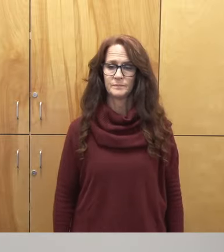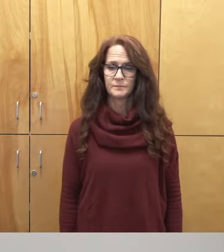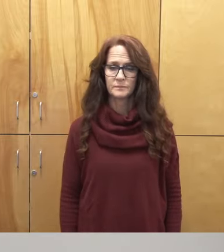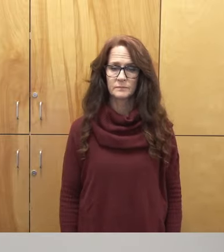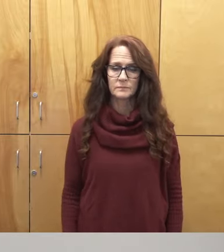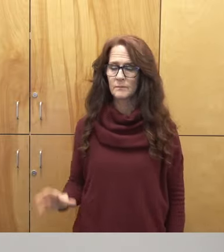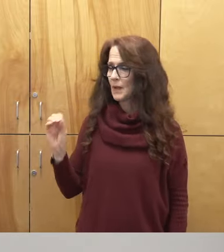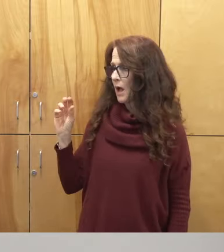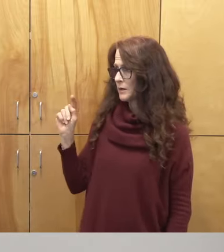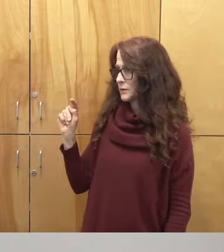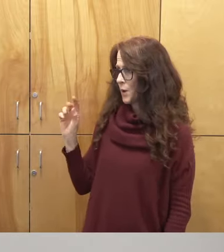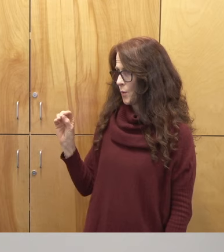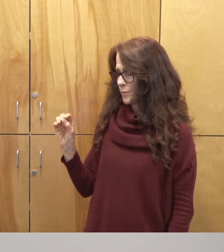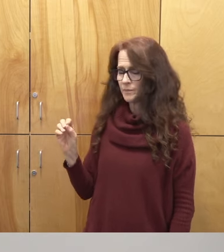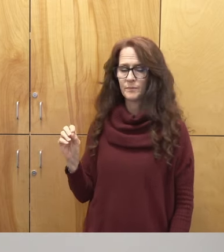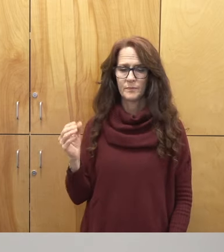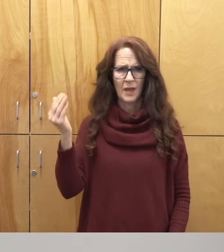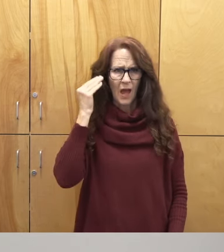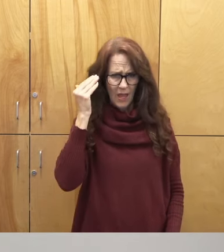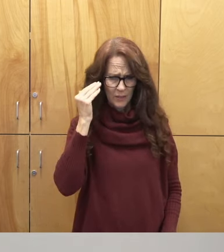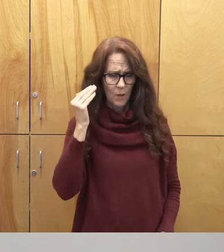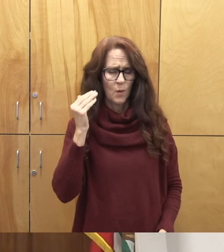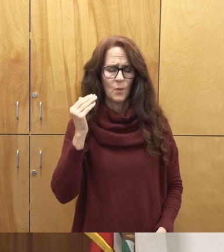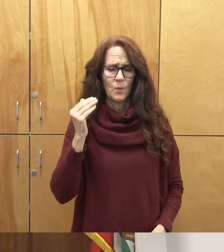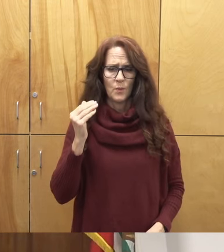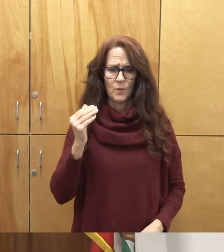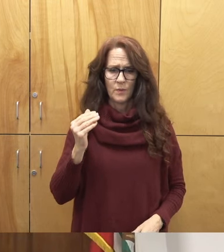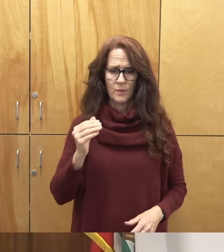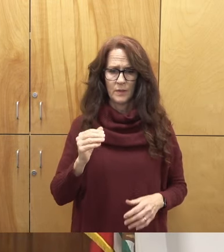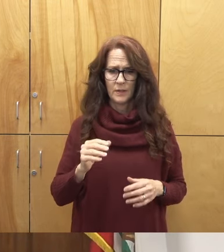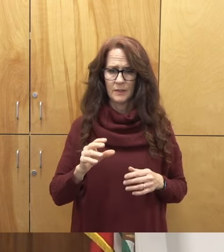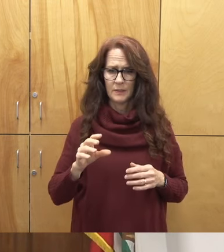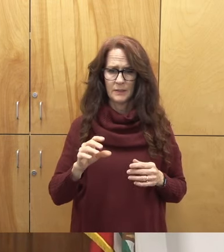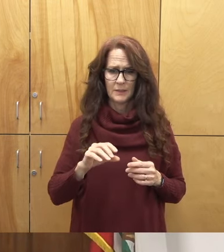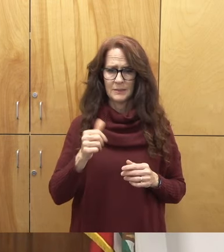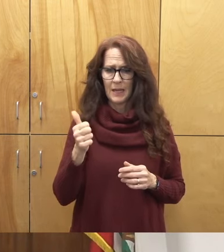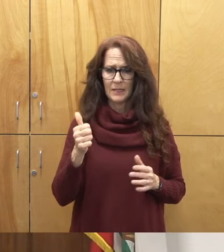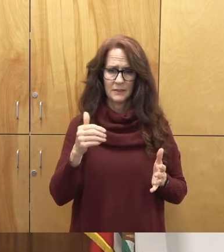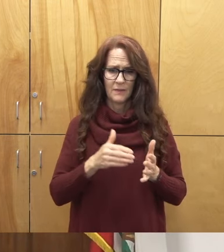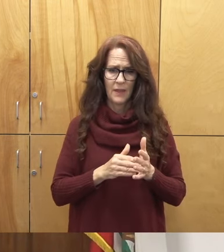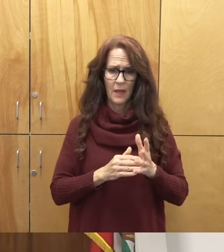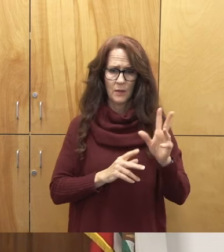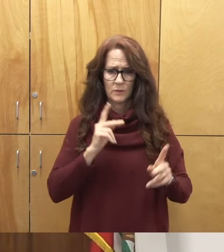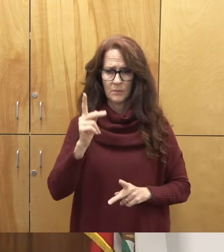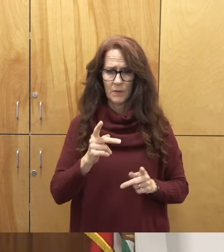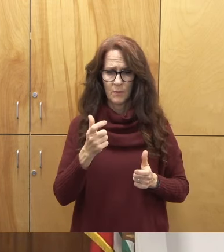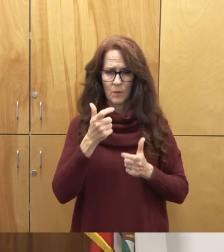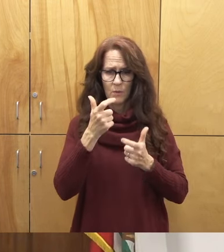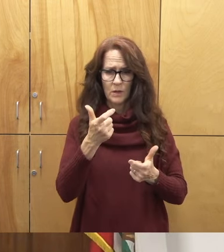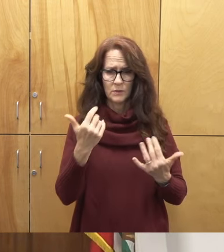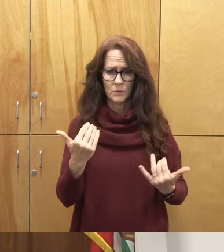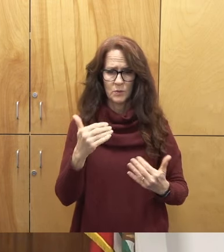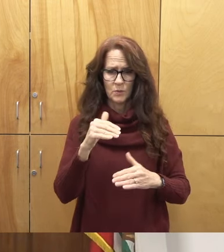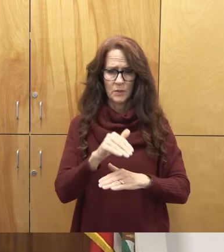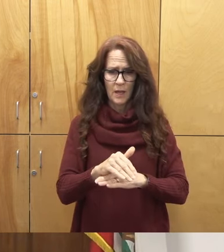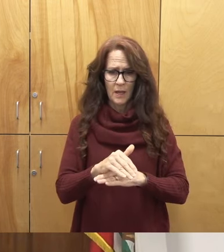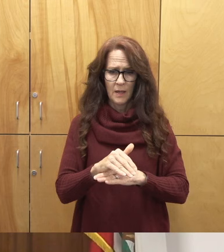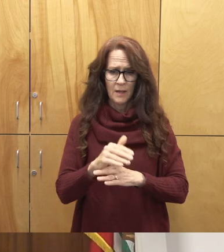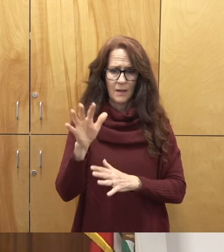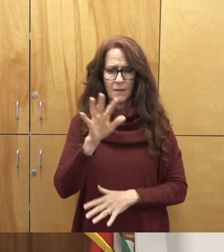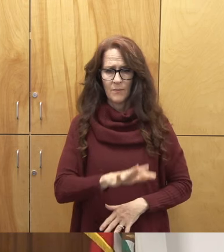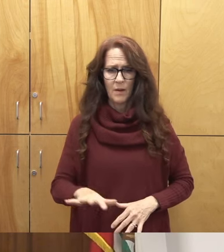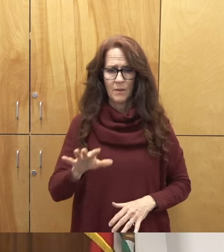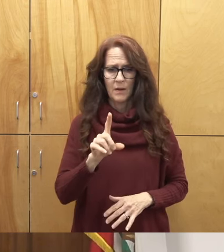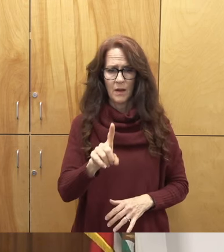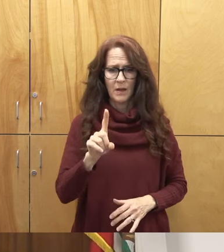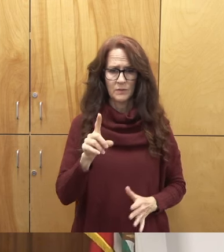So I know that there are tens of thousands of people that are watching this tonight, and there are probably